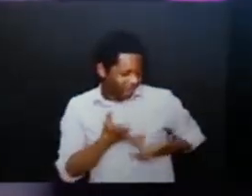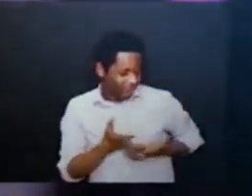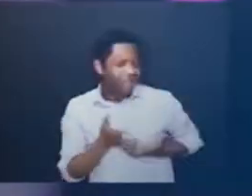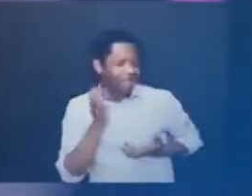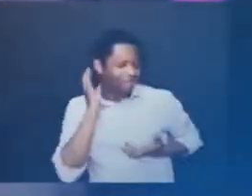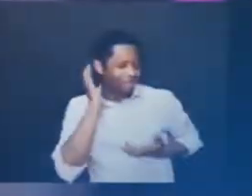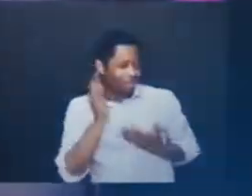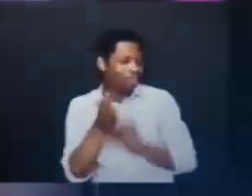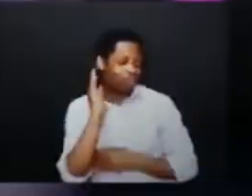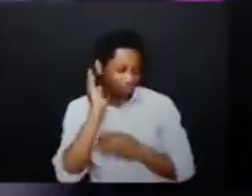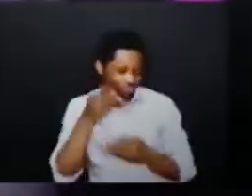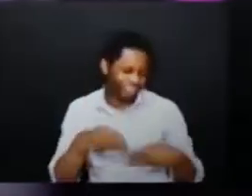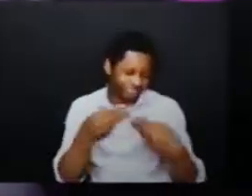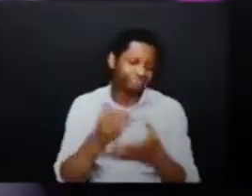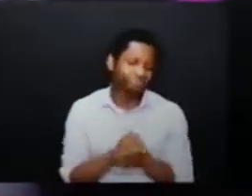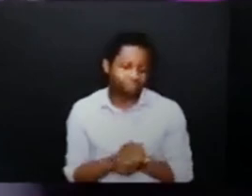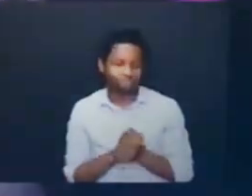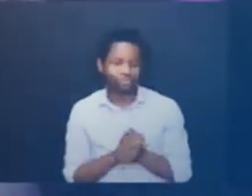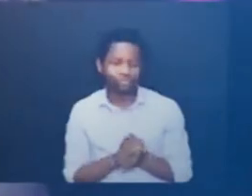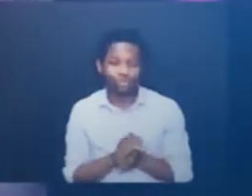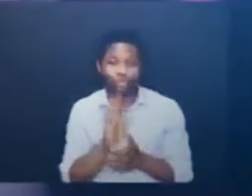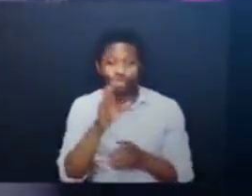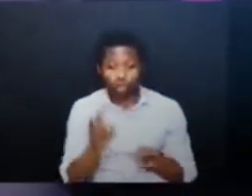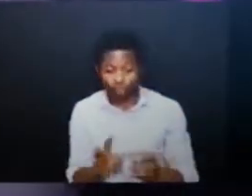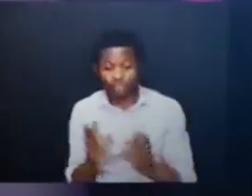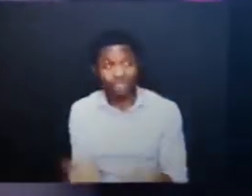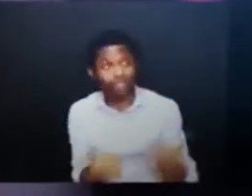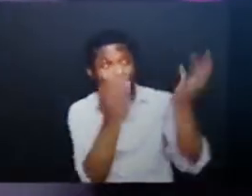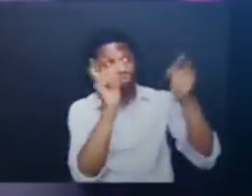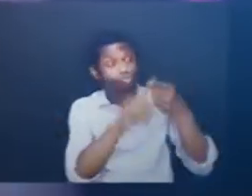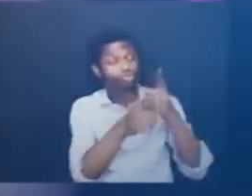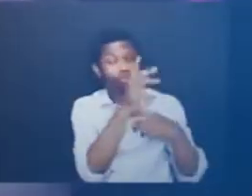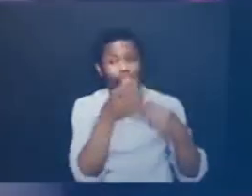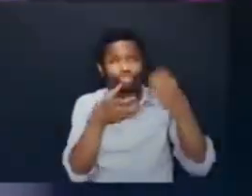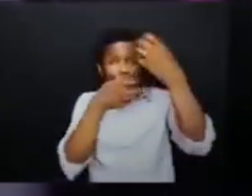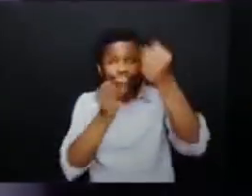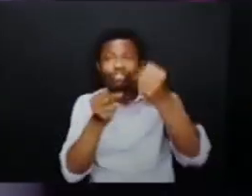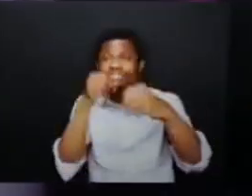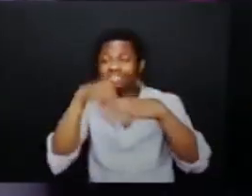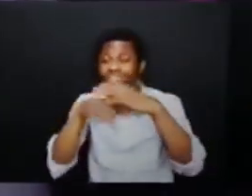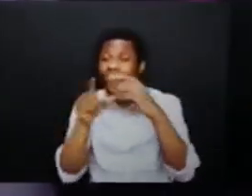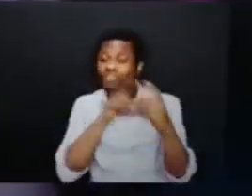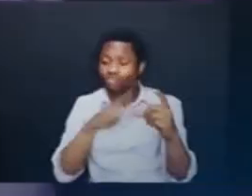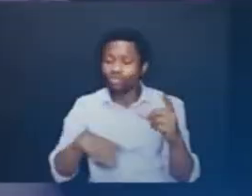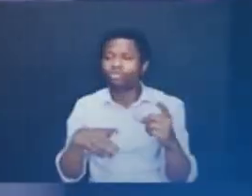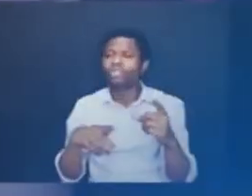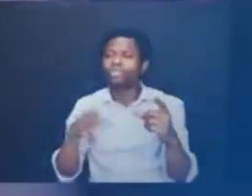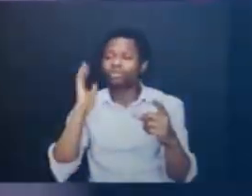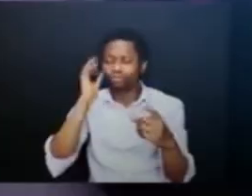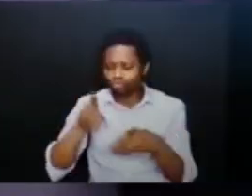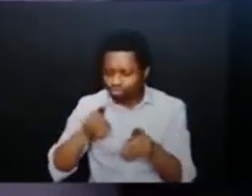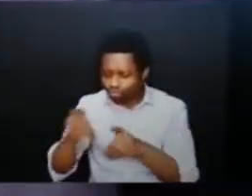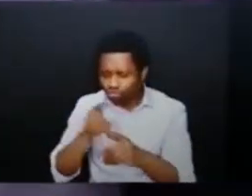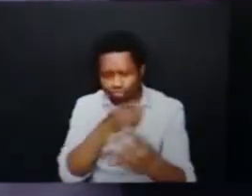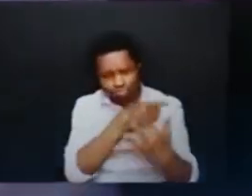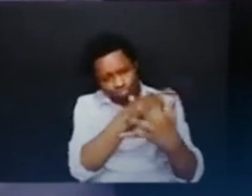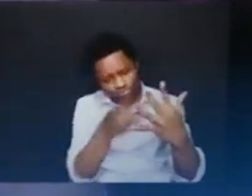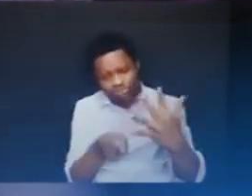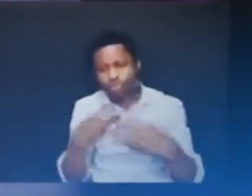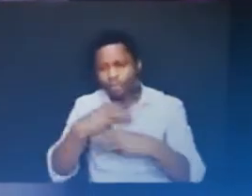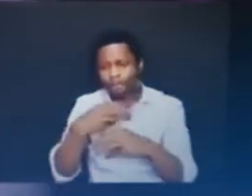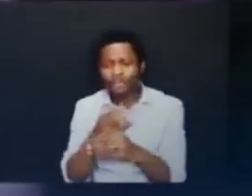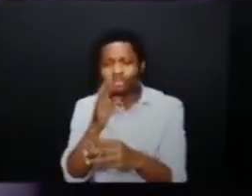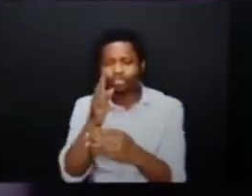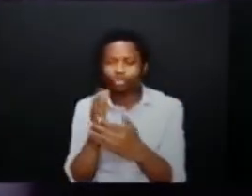hearts. Commit your ways to the Lord. Trust in him, and he will do this. He will make your righteous reward shine like